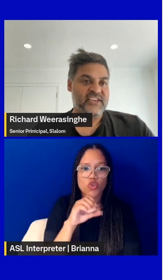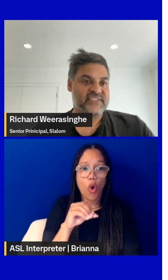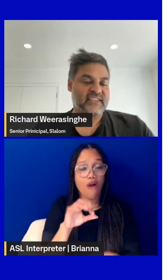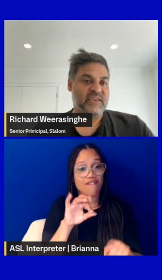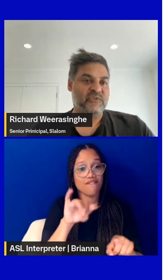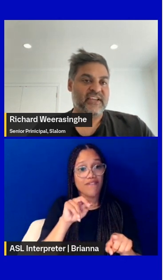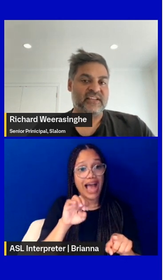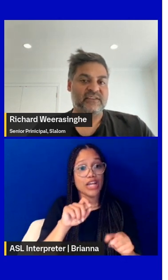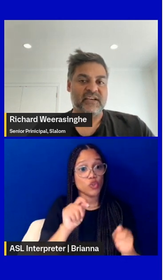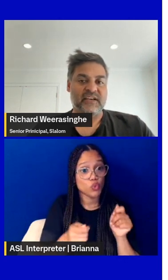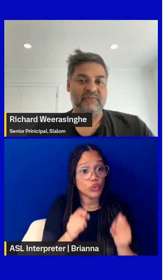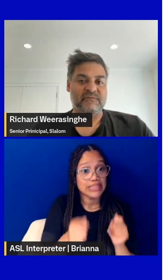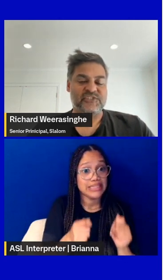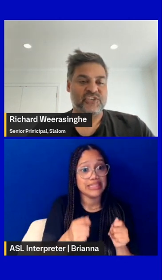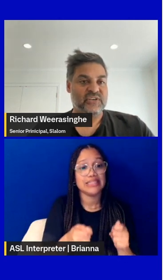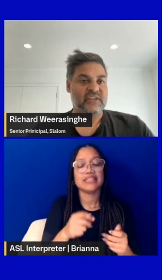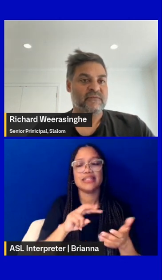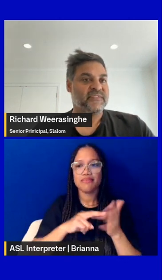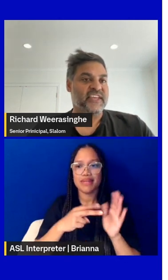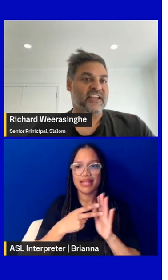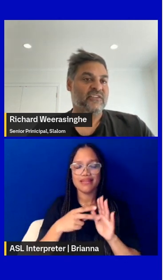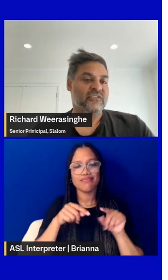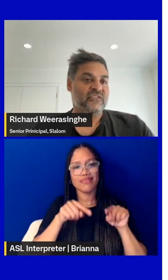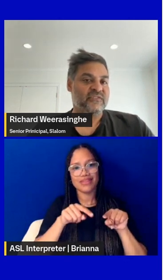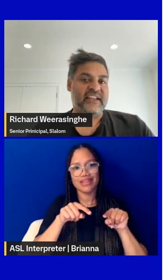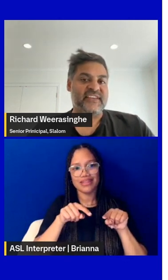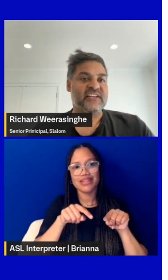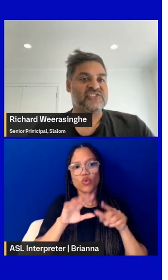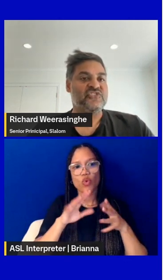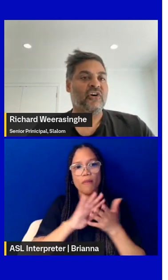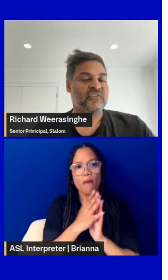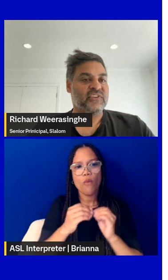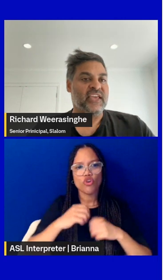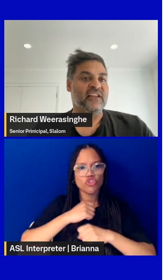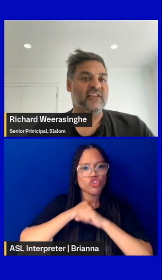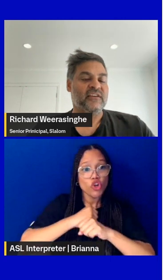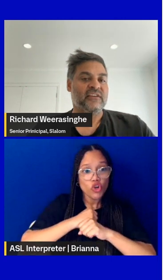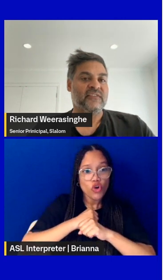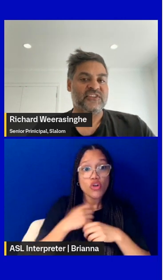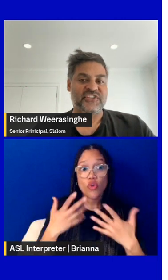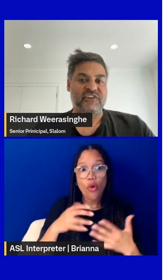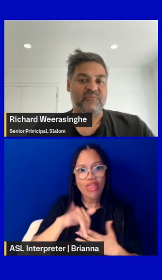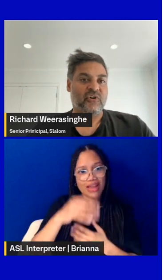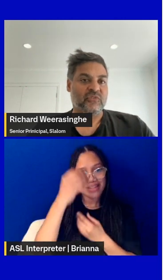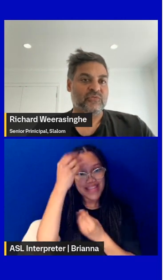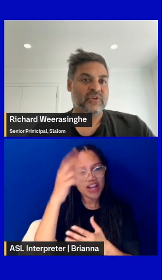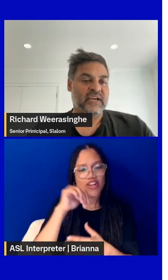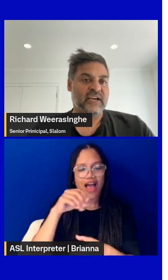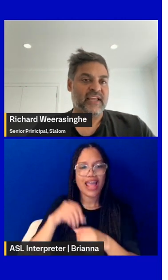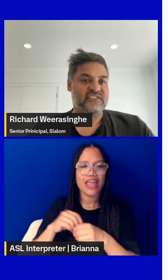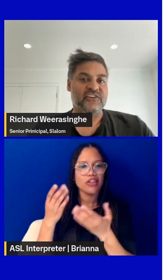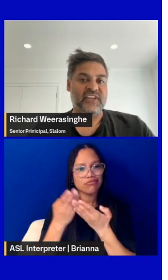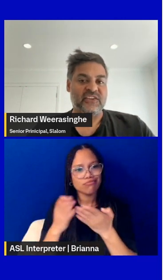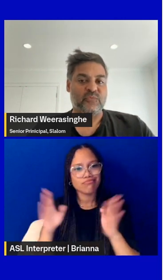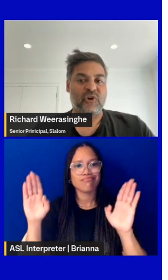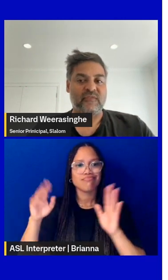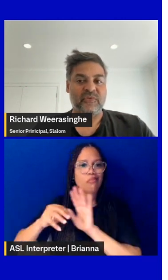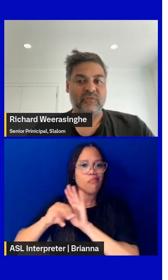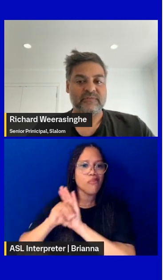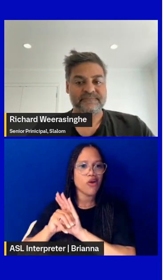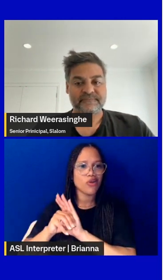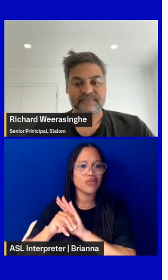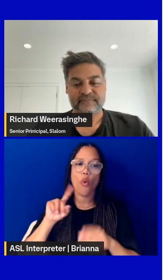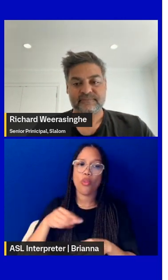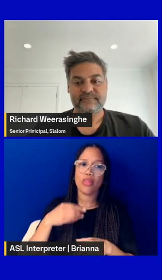in ways that keep your data secure, then that data is not in the generic model, and it's only in your private